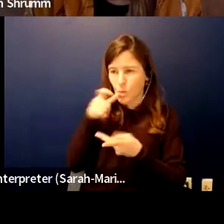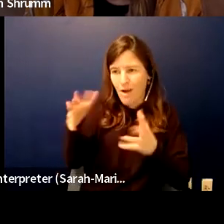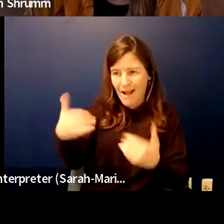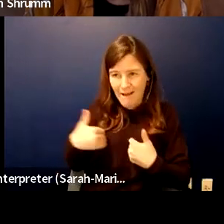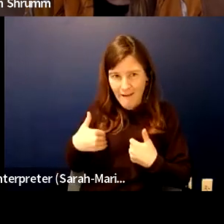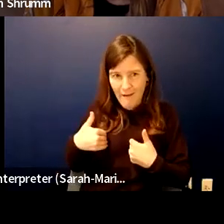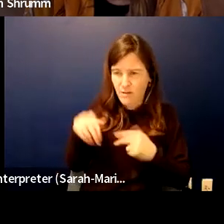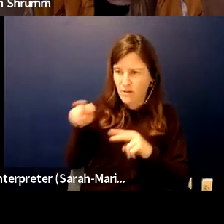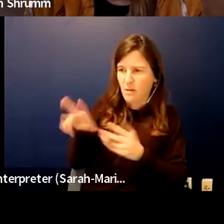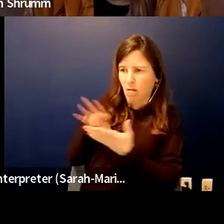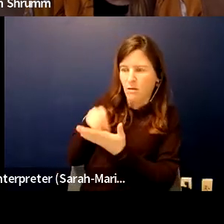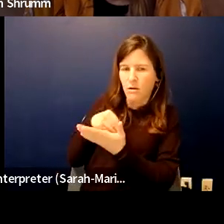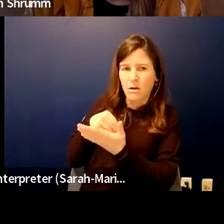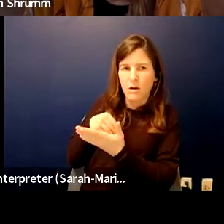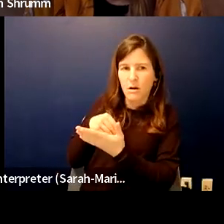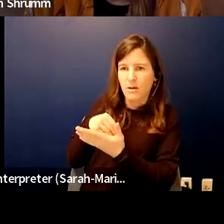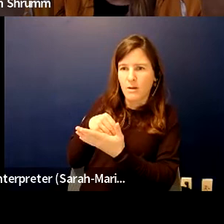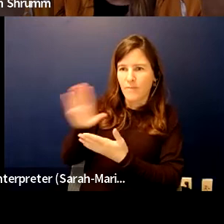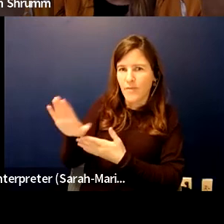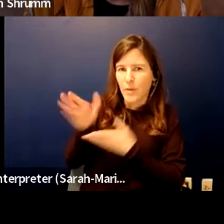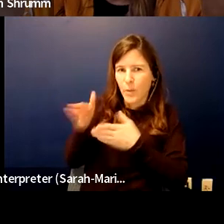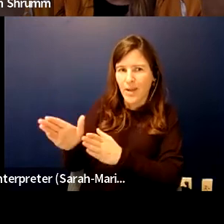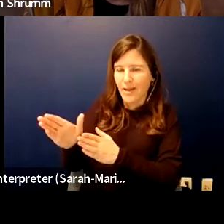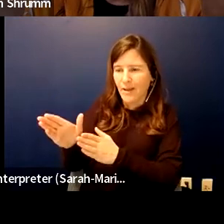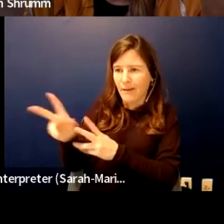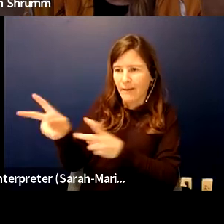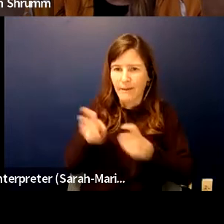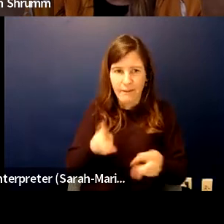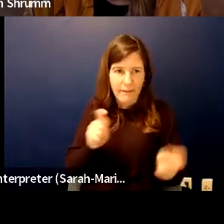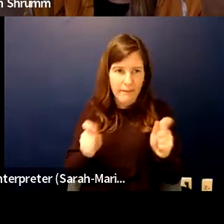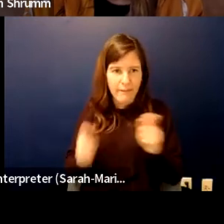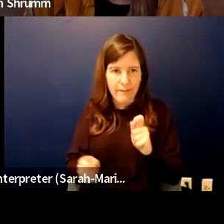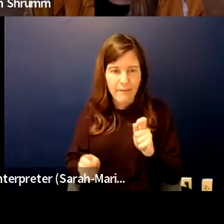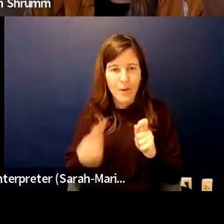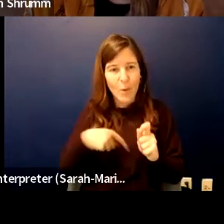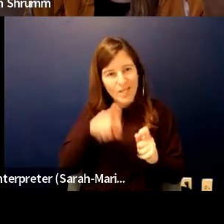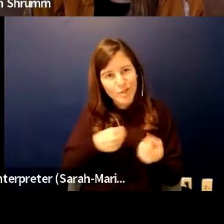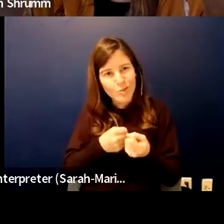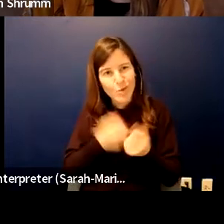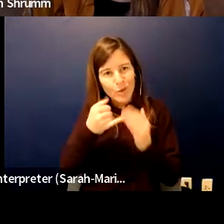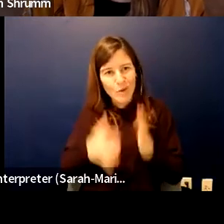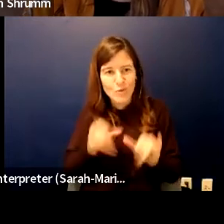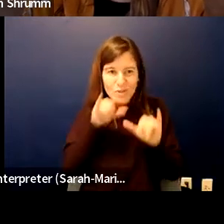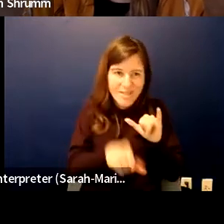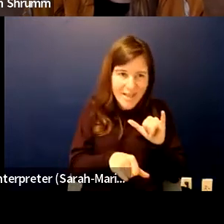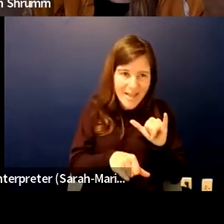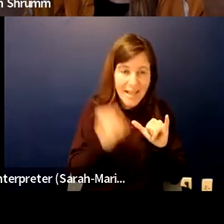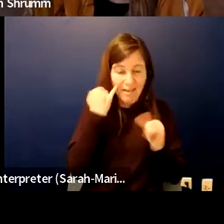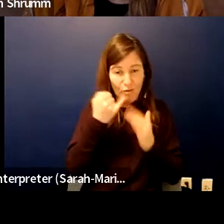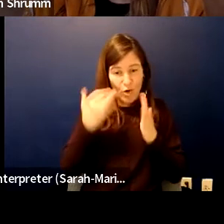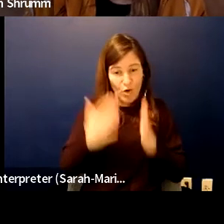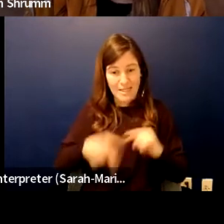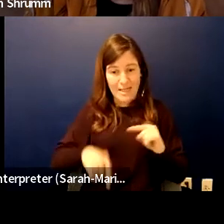can't support artists to stay here, that's where we have to start. Because if we don't have the artists here, the art won't be